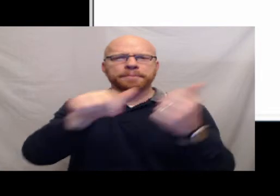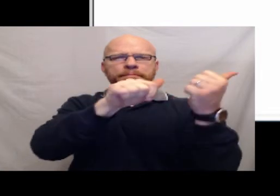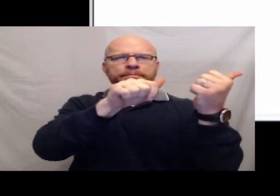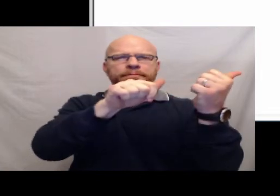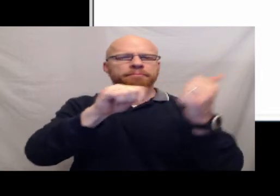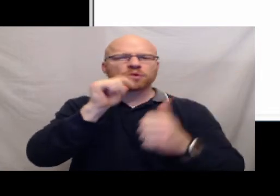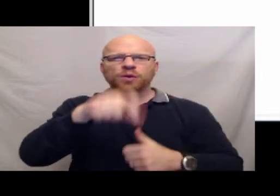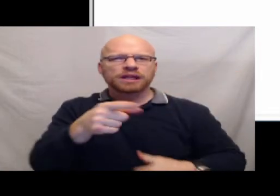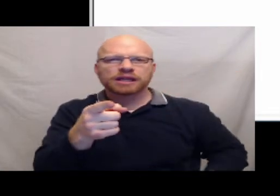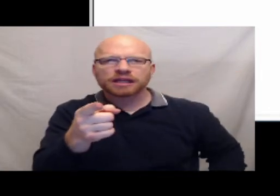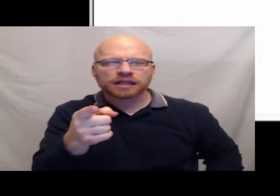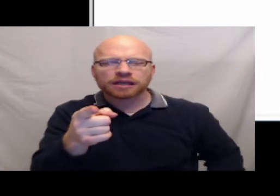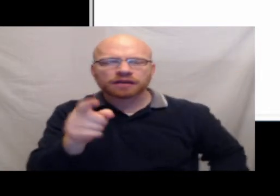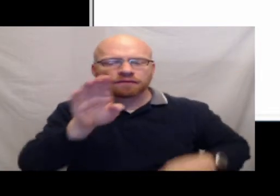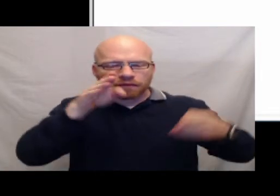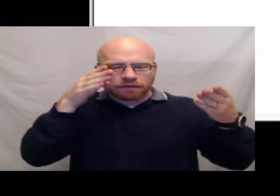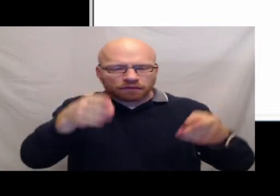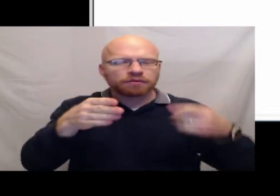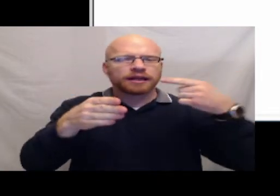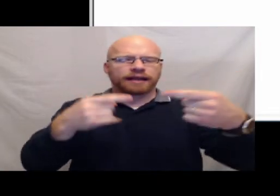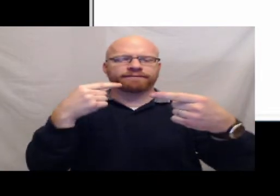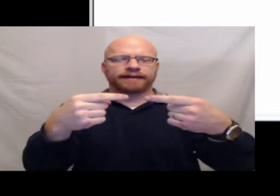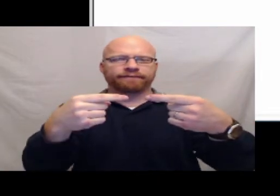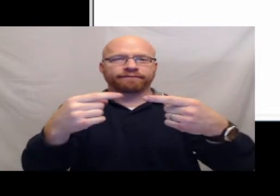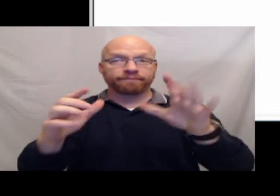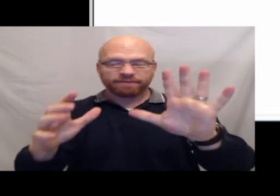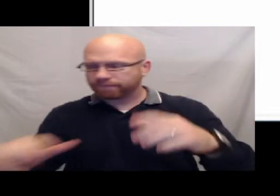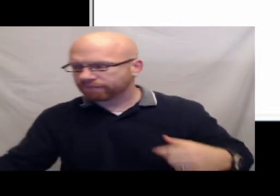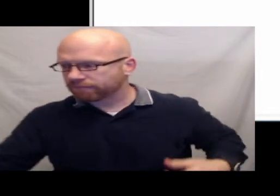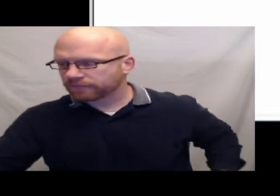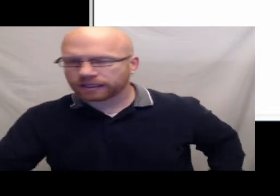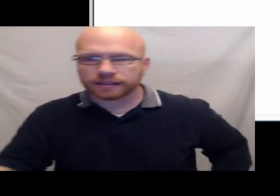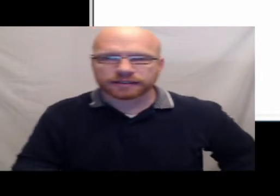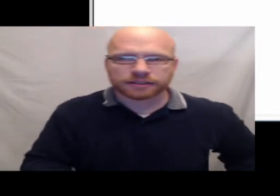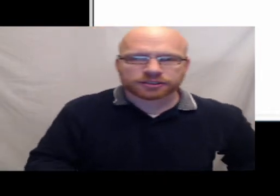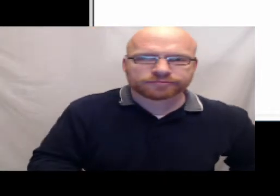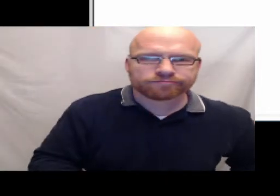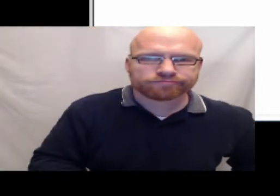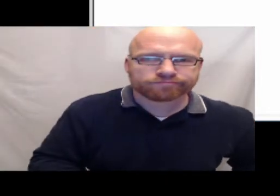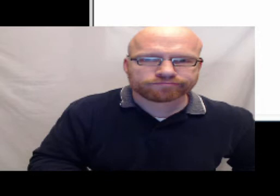we don't even entertain the possibility of two positive factors.